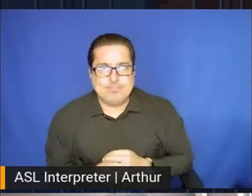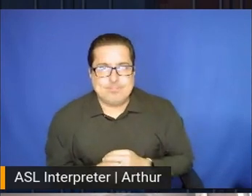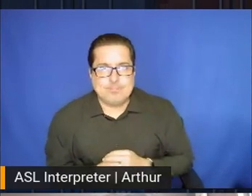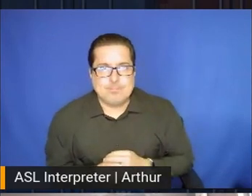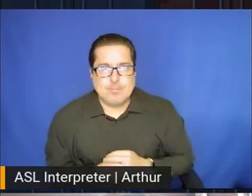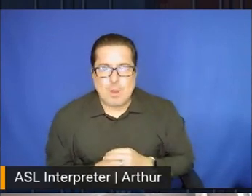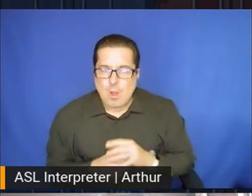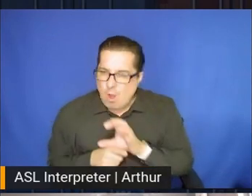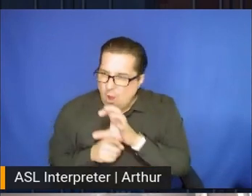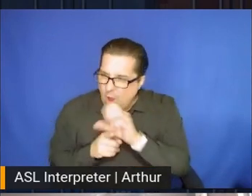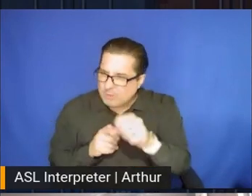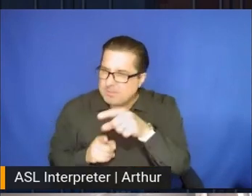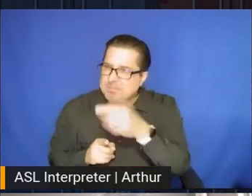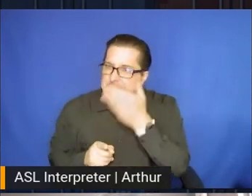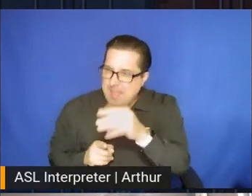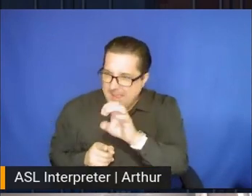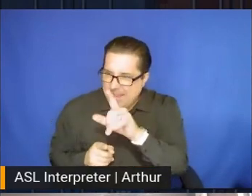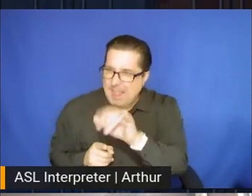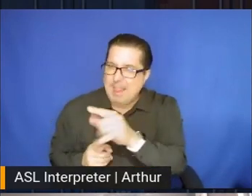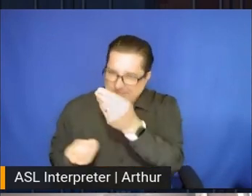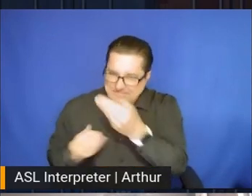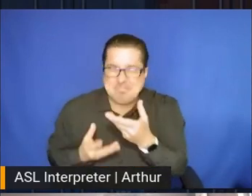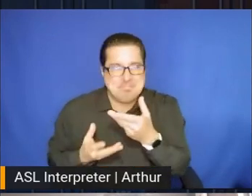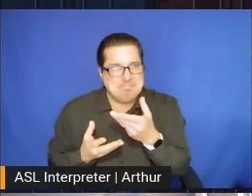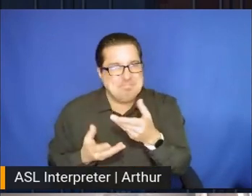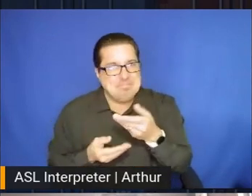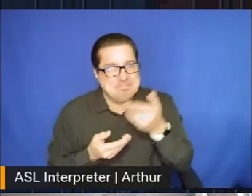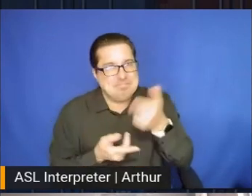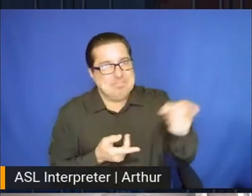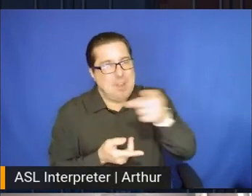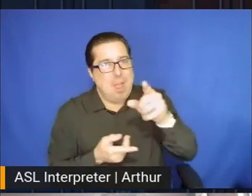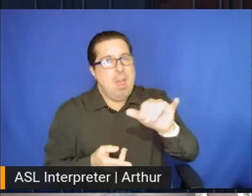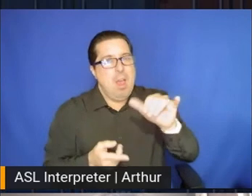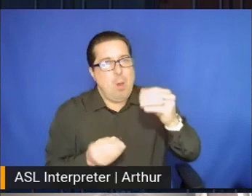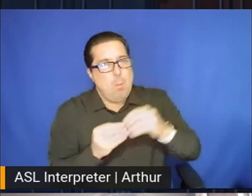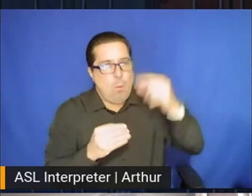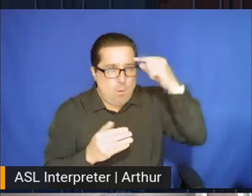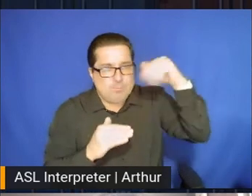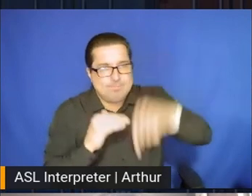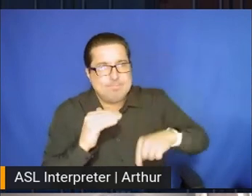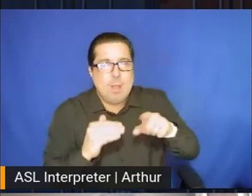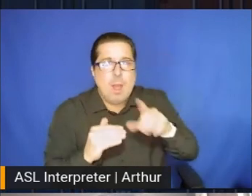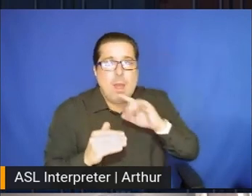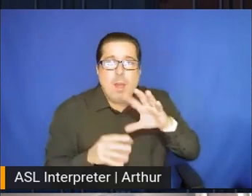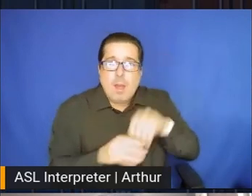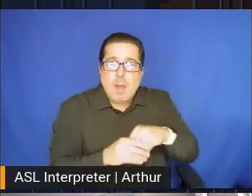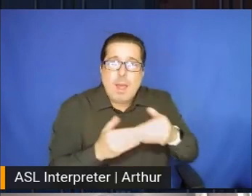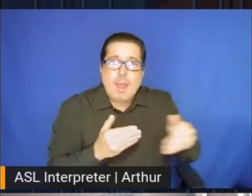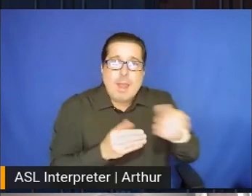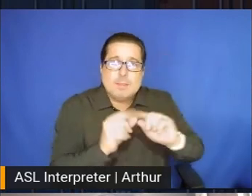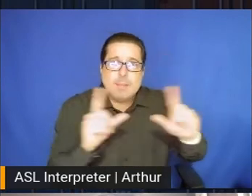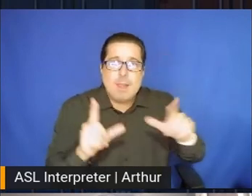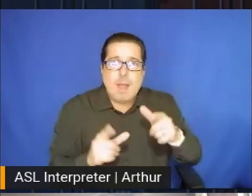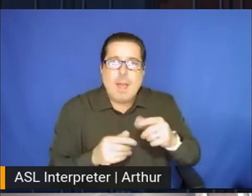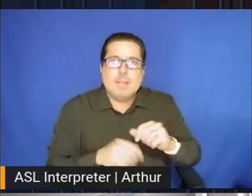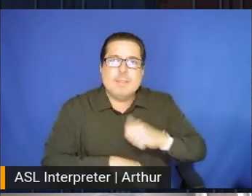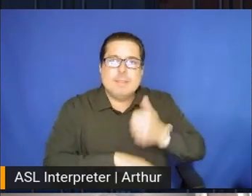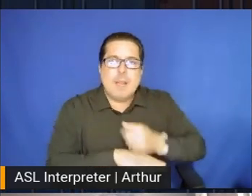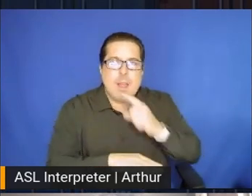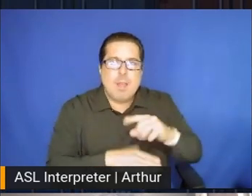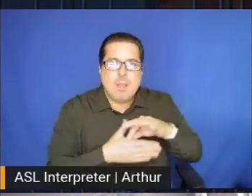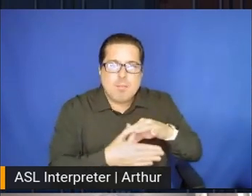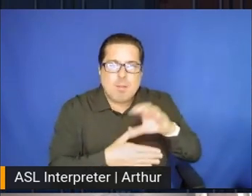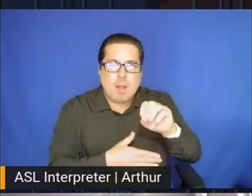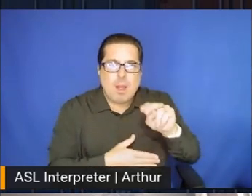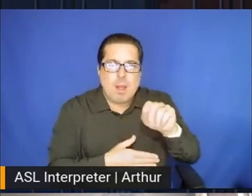Awesome, thanks, Ellie. I think that brings us nicely to our next slide in terms of just setting up the context on what